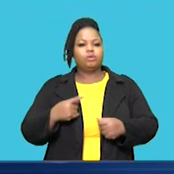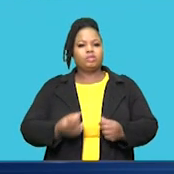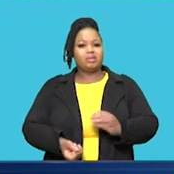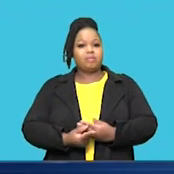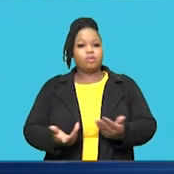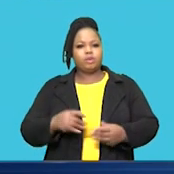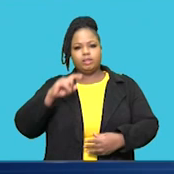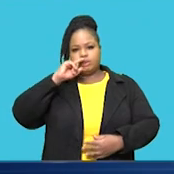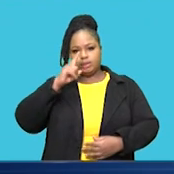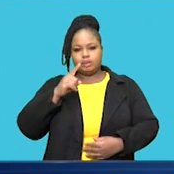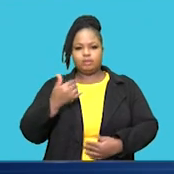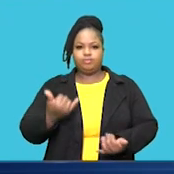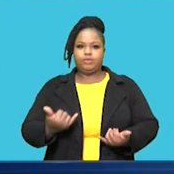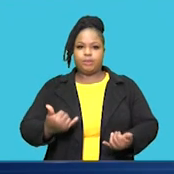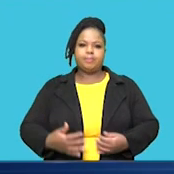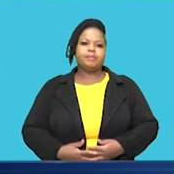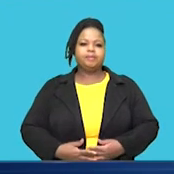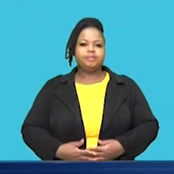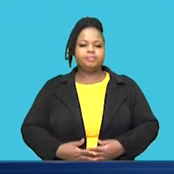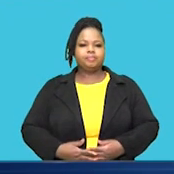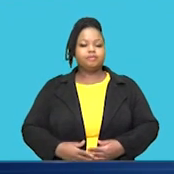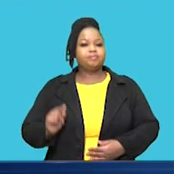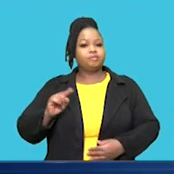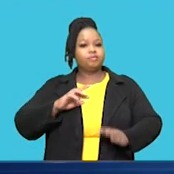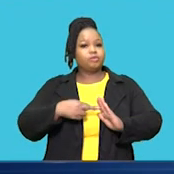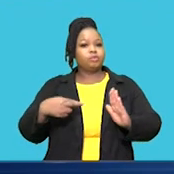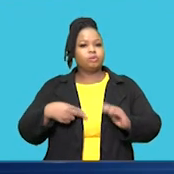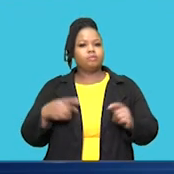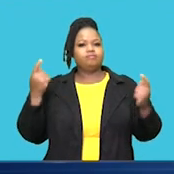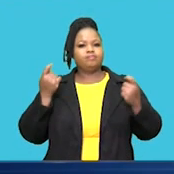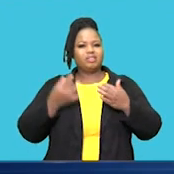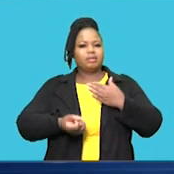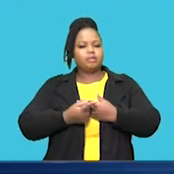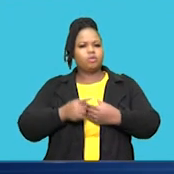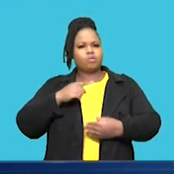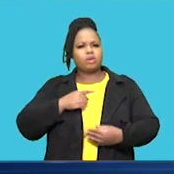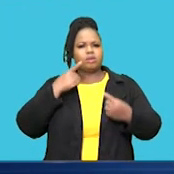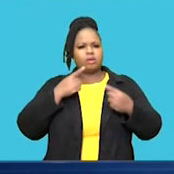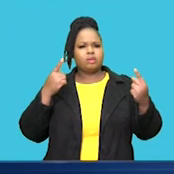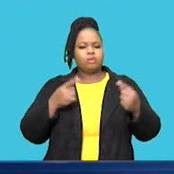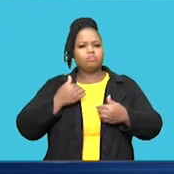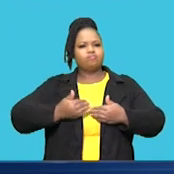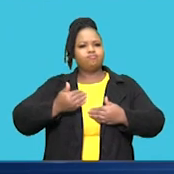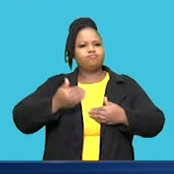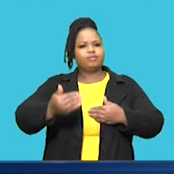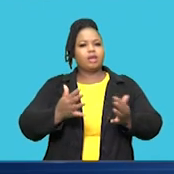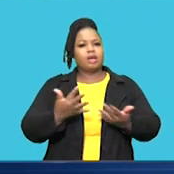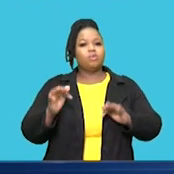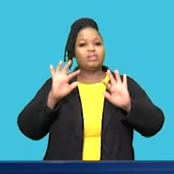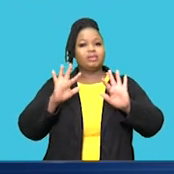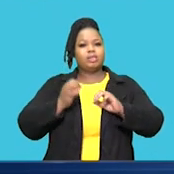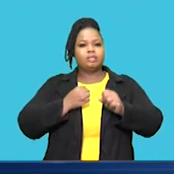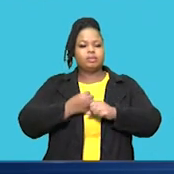e tshwaretswe Sandton thapa menyaka jeno. Tema ena e phethuwe molomong wa ho tshohla ha batsi ka keteko ya lemotse e leshome tsa theo ya